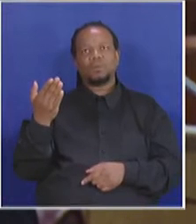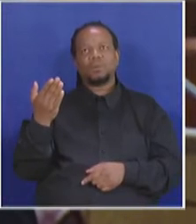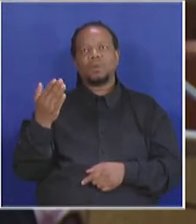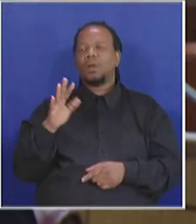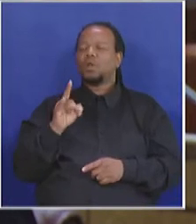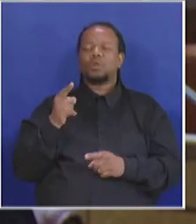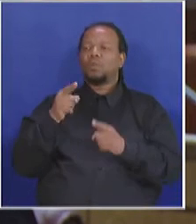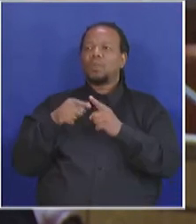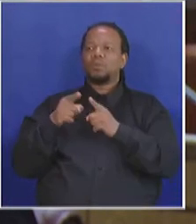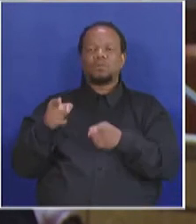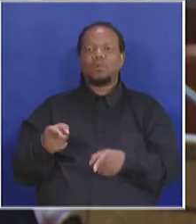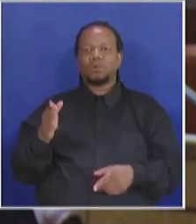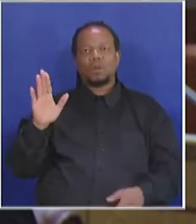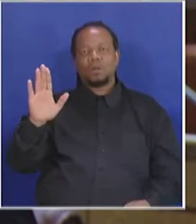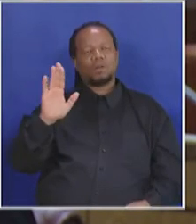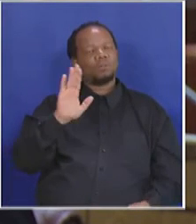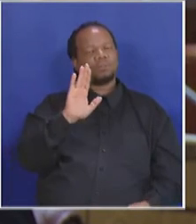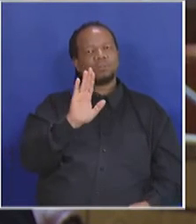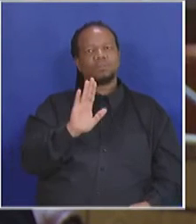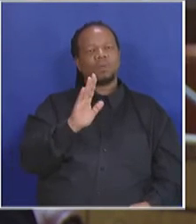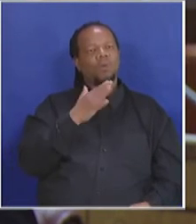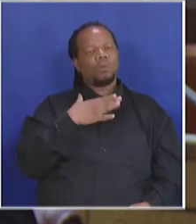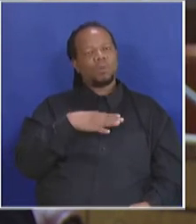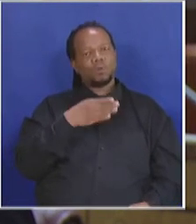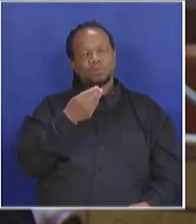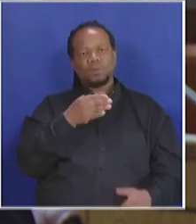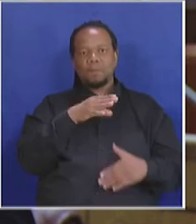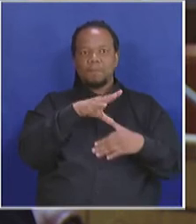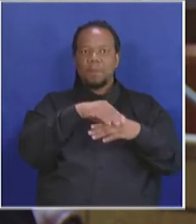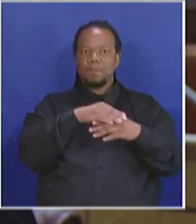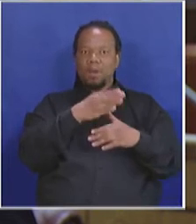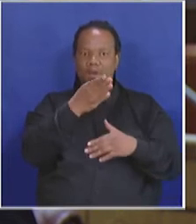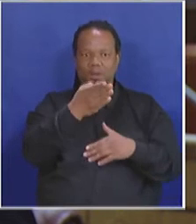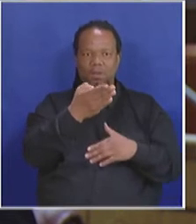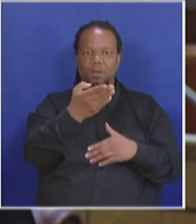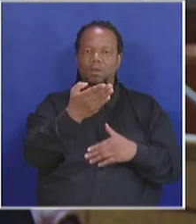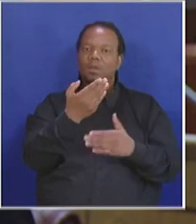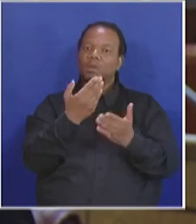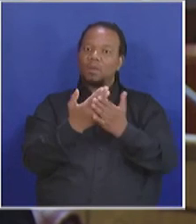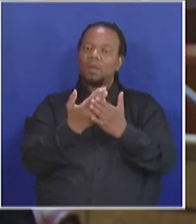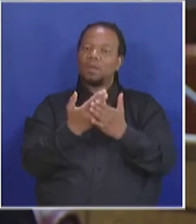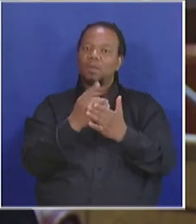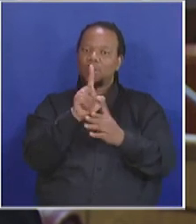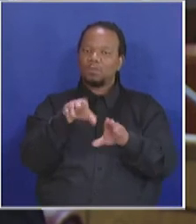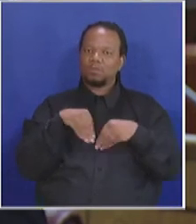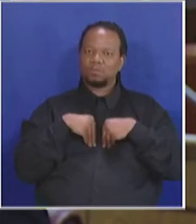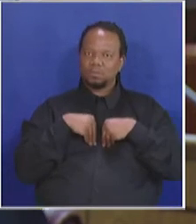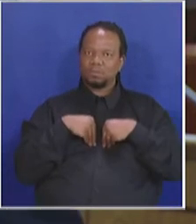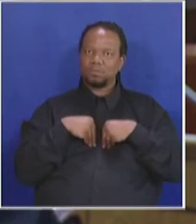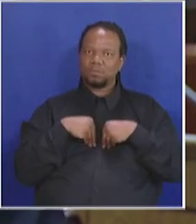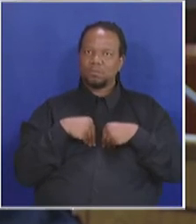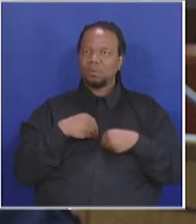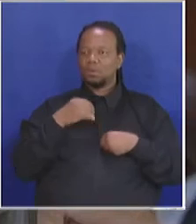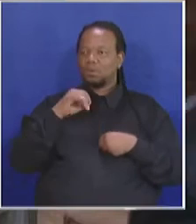point of order, I just want to establish if the honorable member is prepared to take a question. Honorable Julius, are